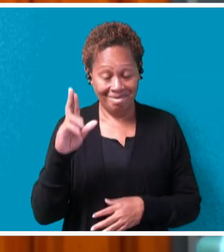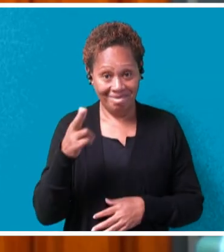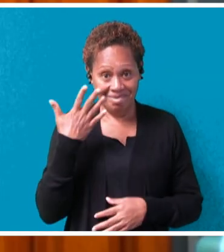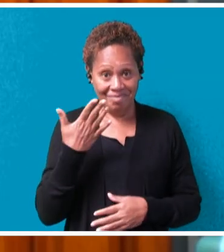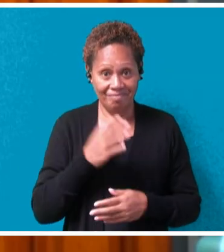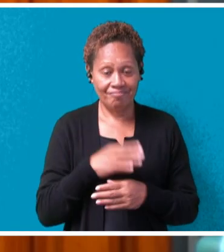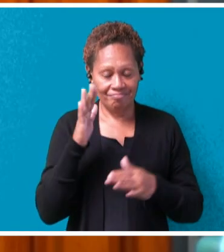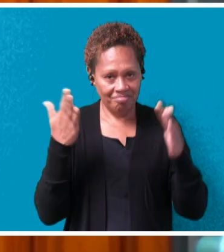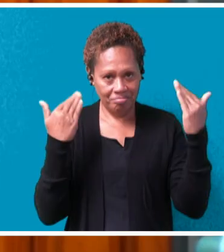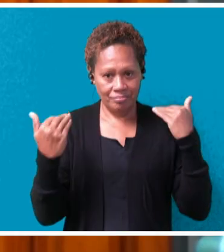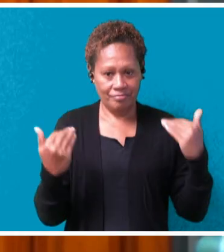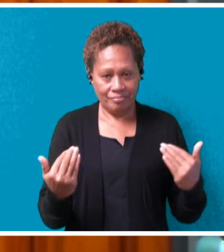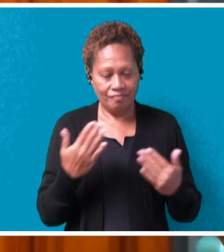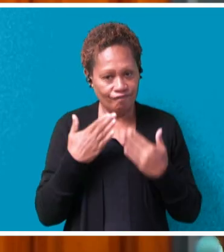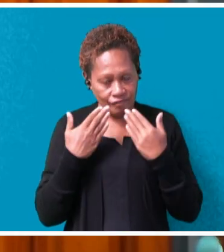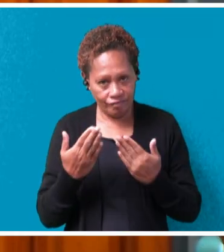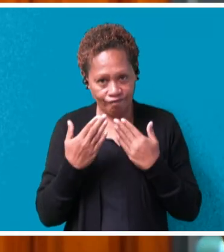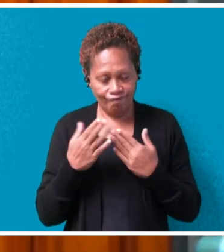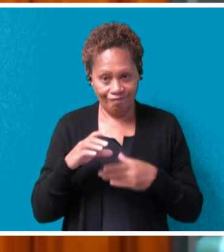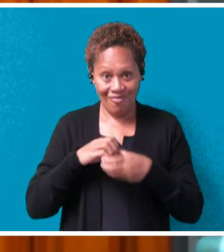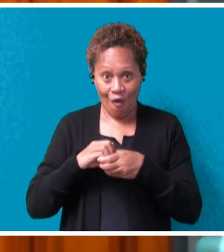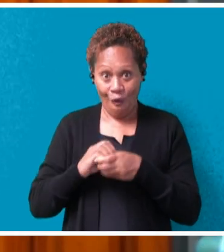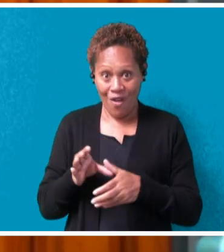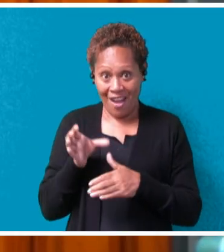I acknowledge the Vanua